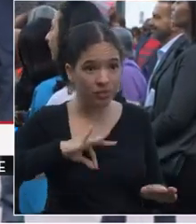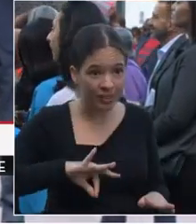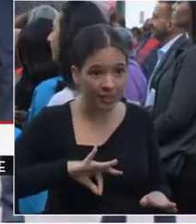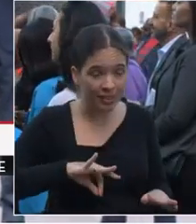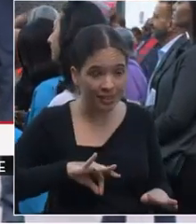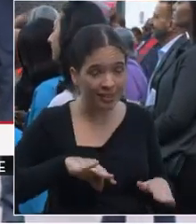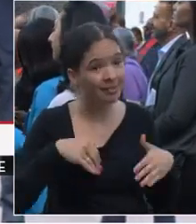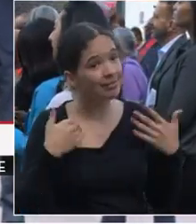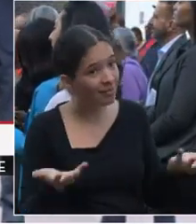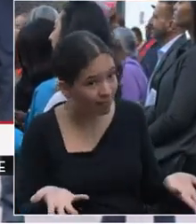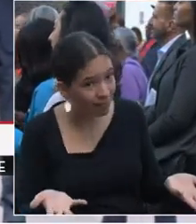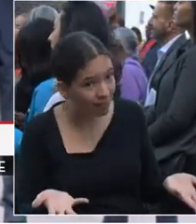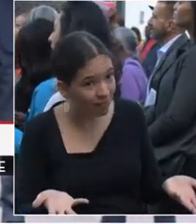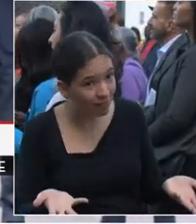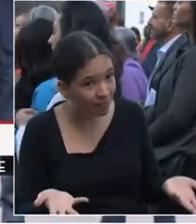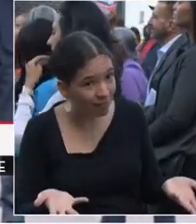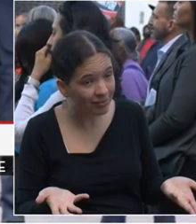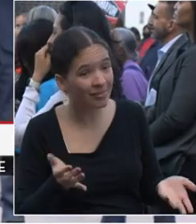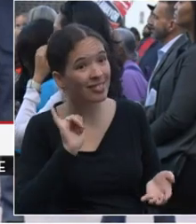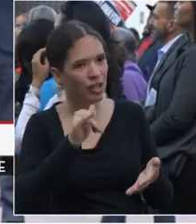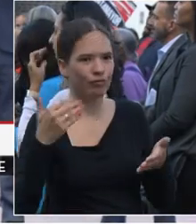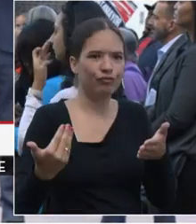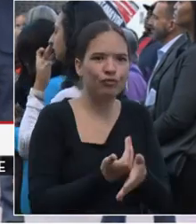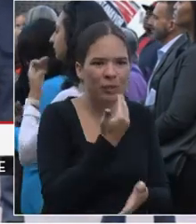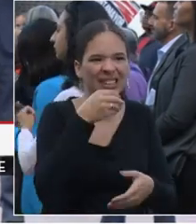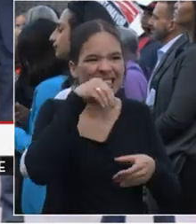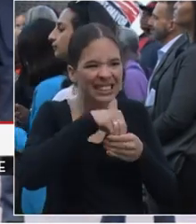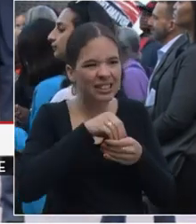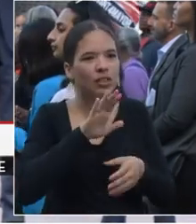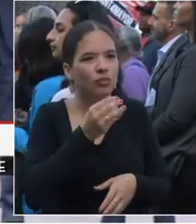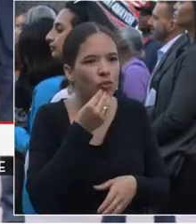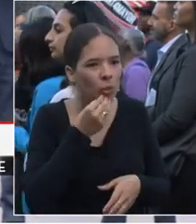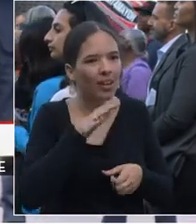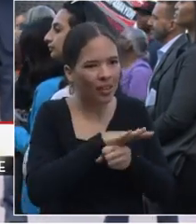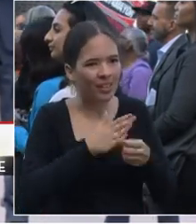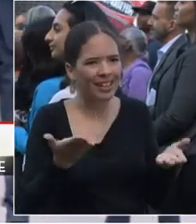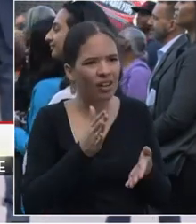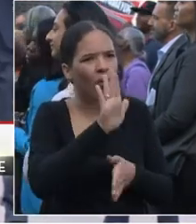how about having fresh food in your neighborhood that you can walk to?